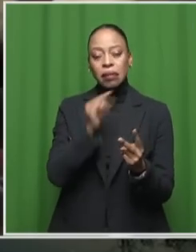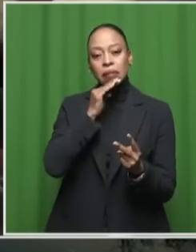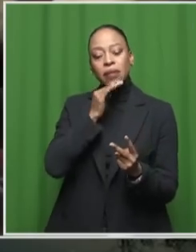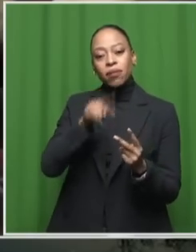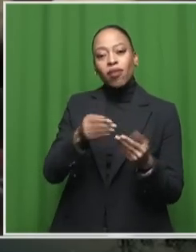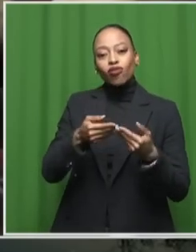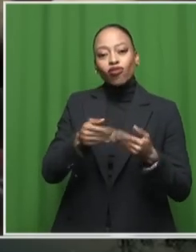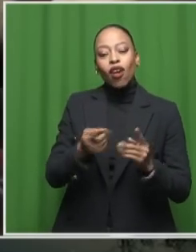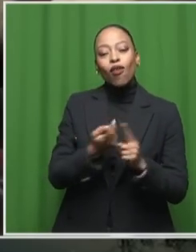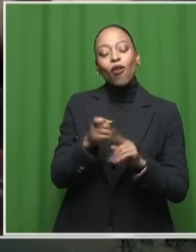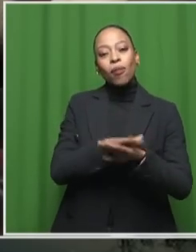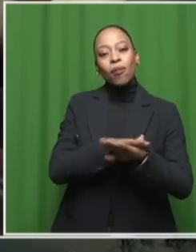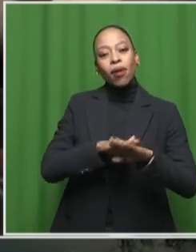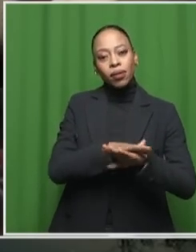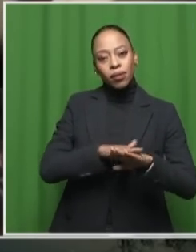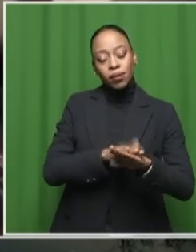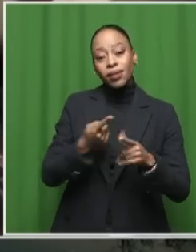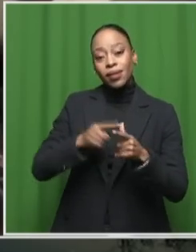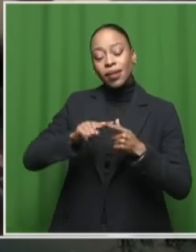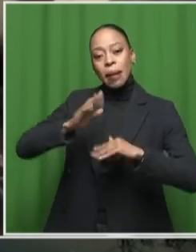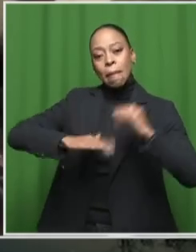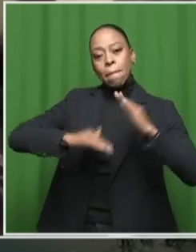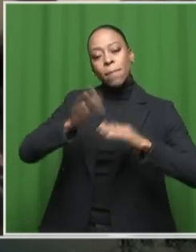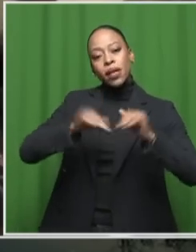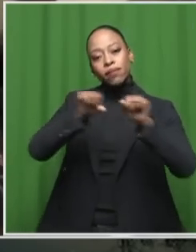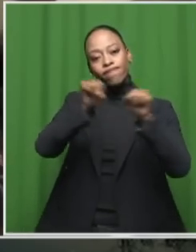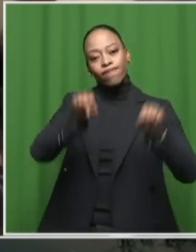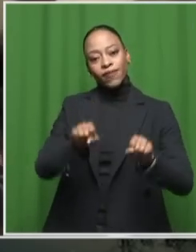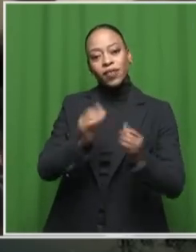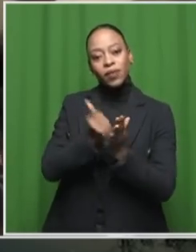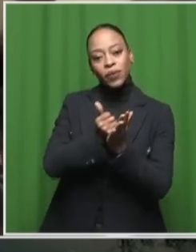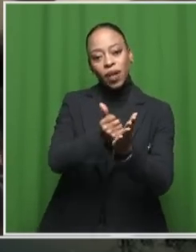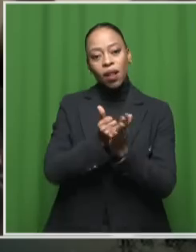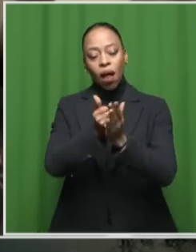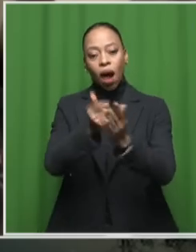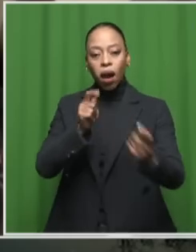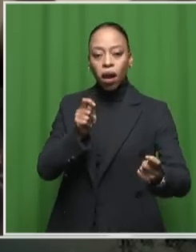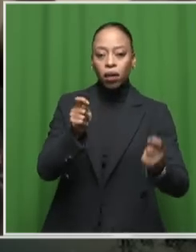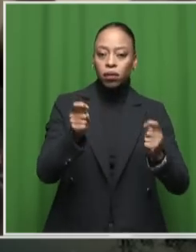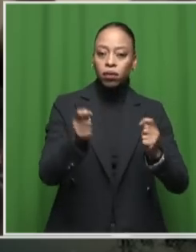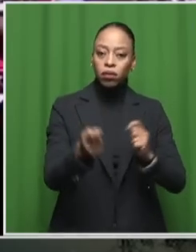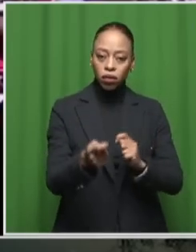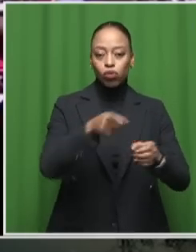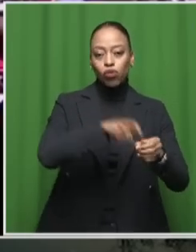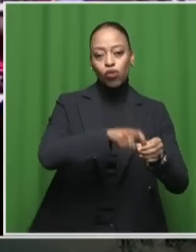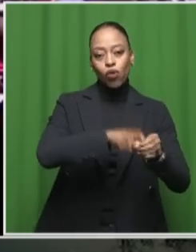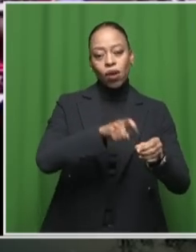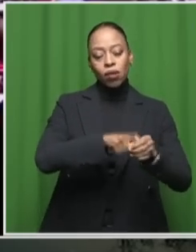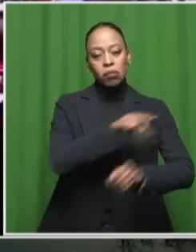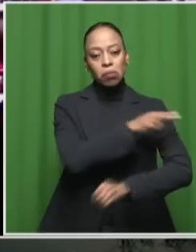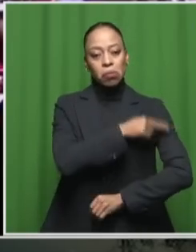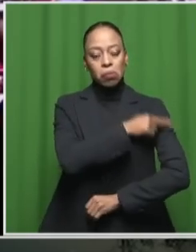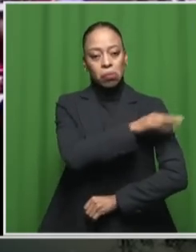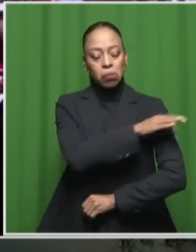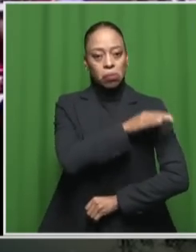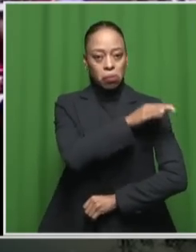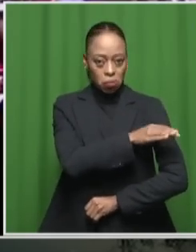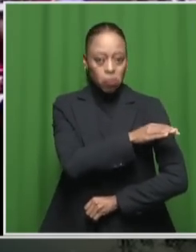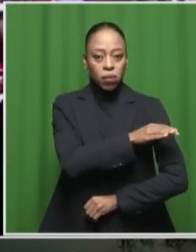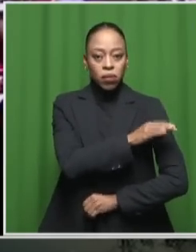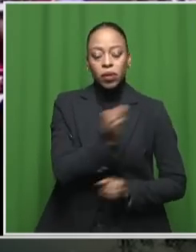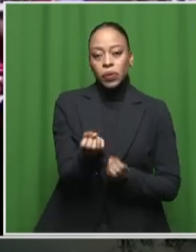from scratch and build the systems that will make a difference to the quality of public health care provided